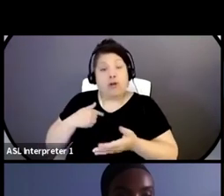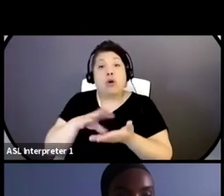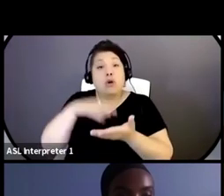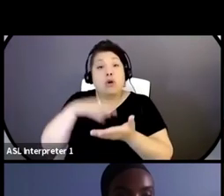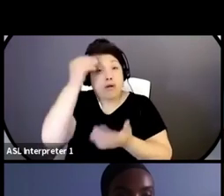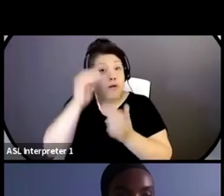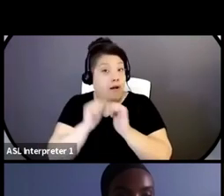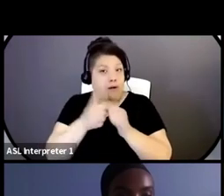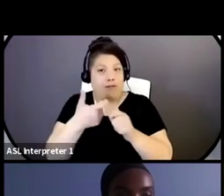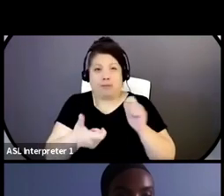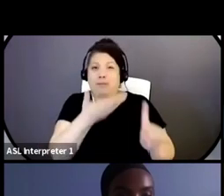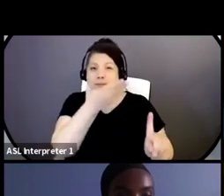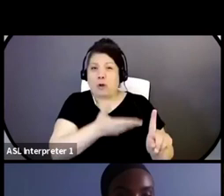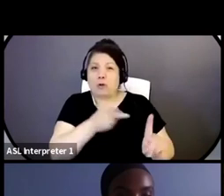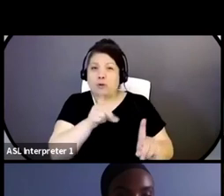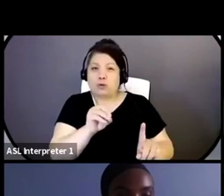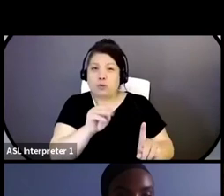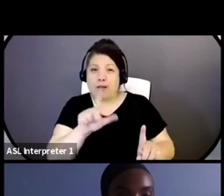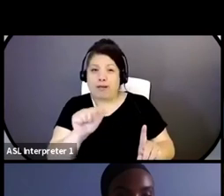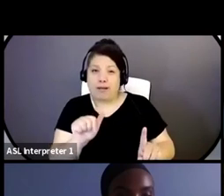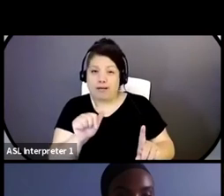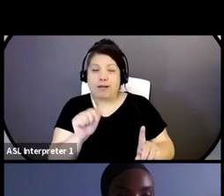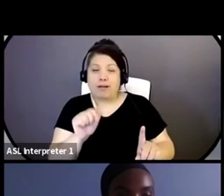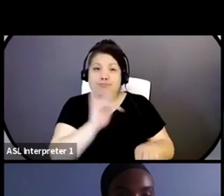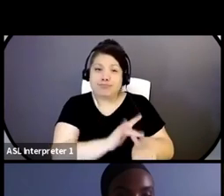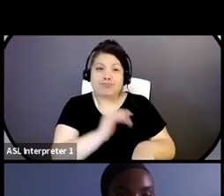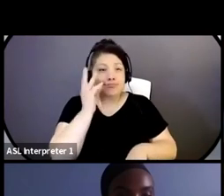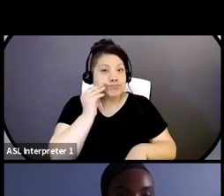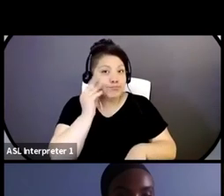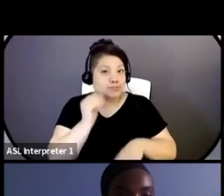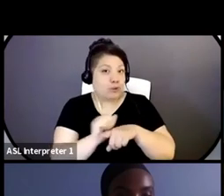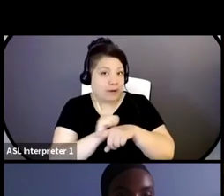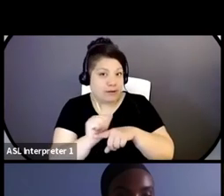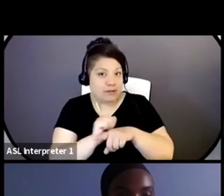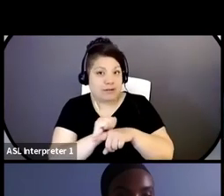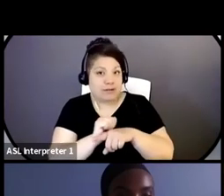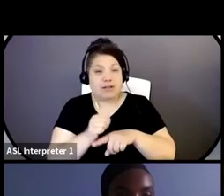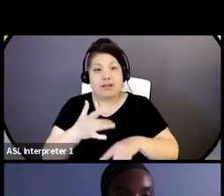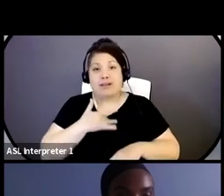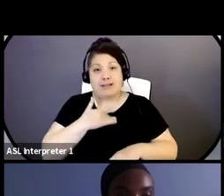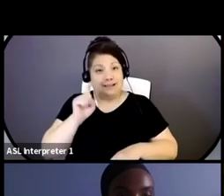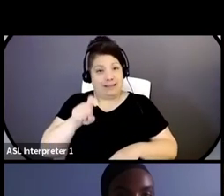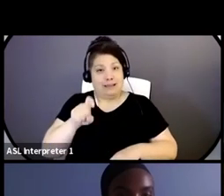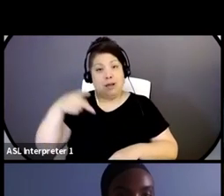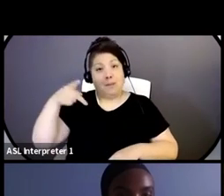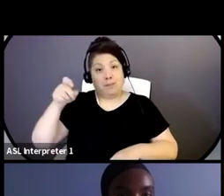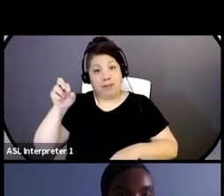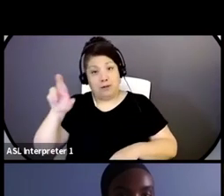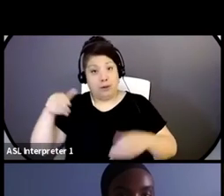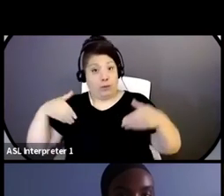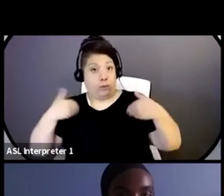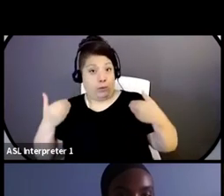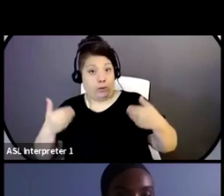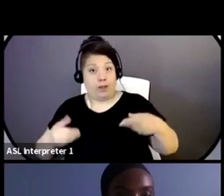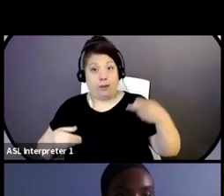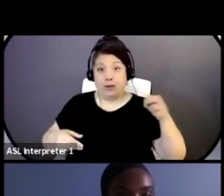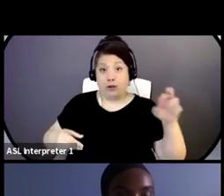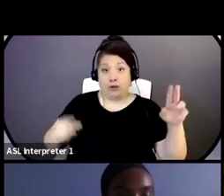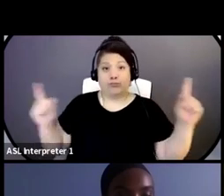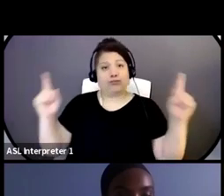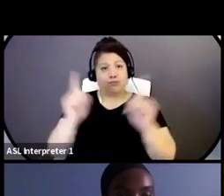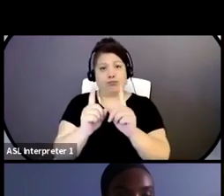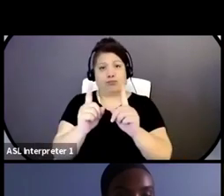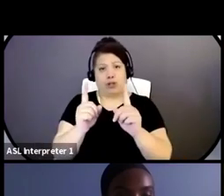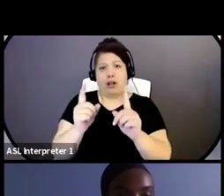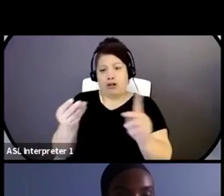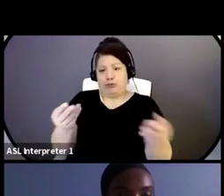training. I think that, you know, there needs to be more peer-to-peer support. Like, I love peer-to-peer support. I think Indigenous folks have